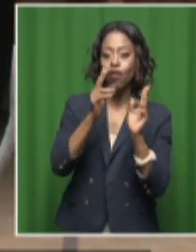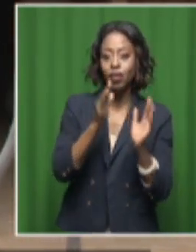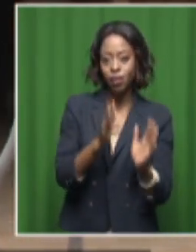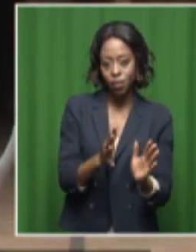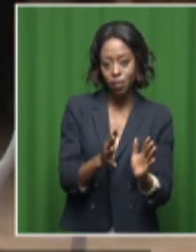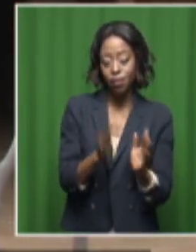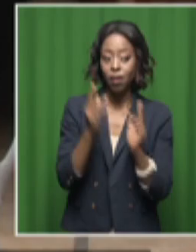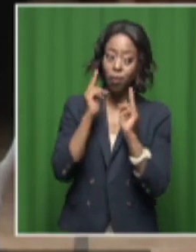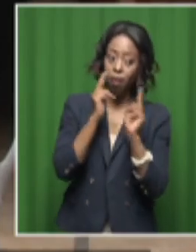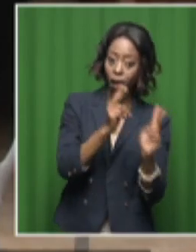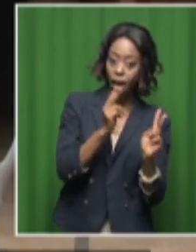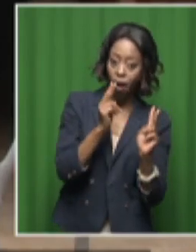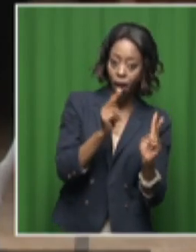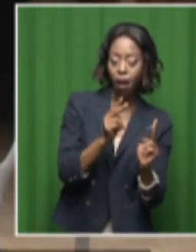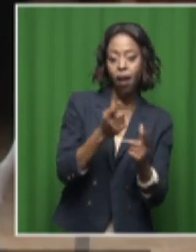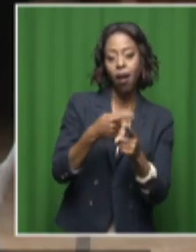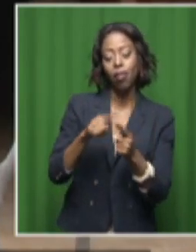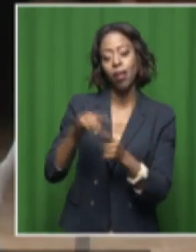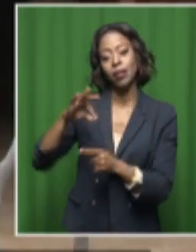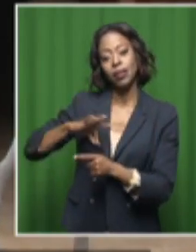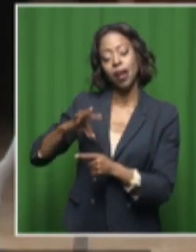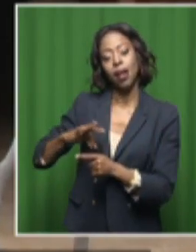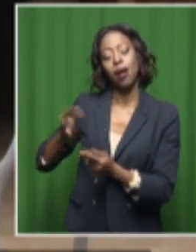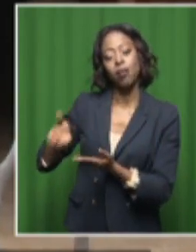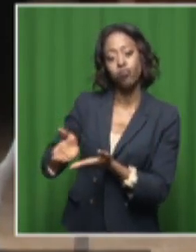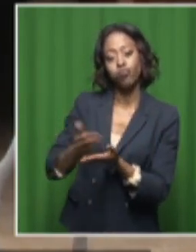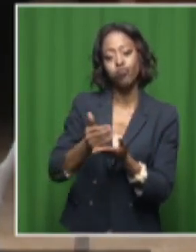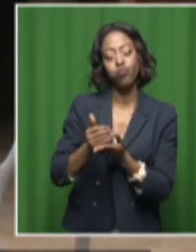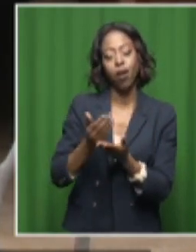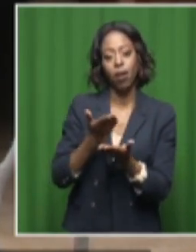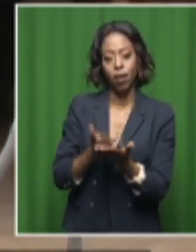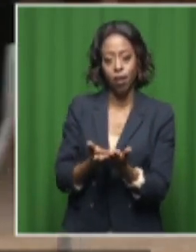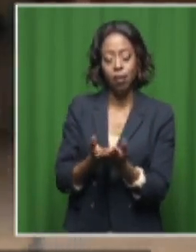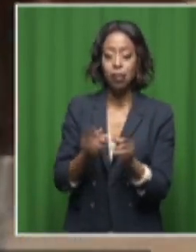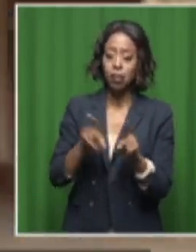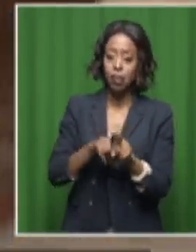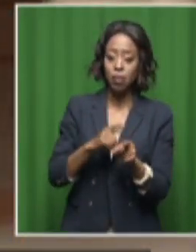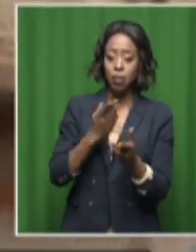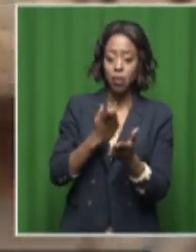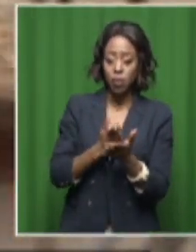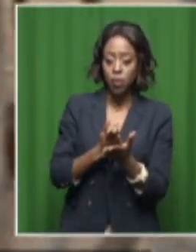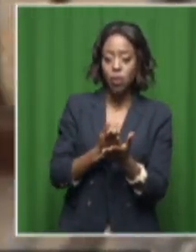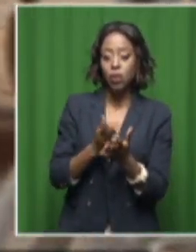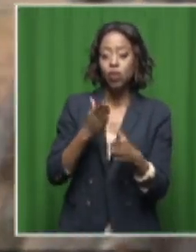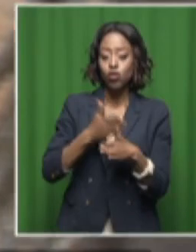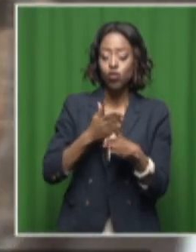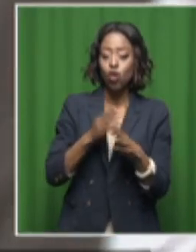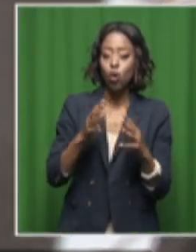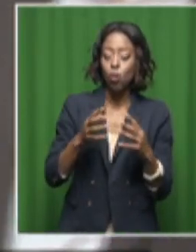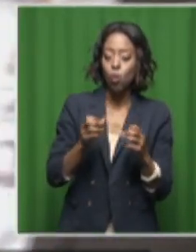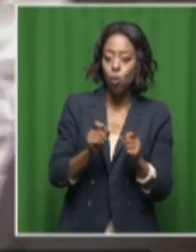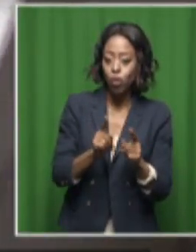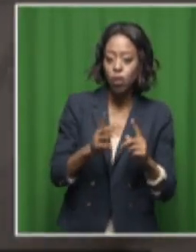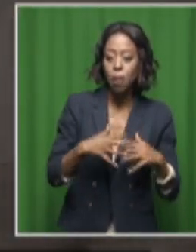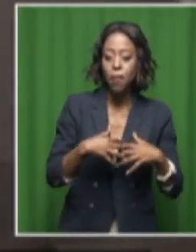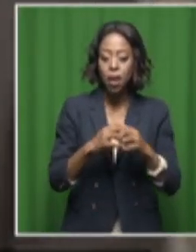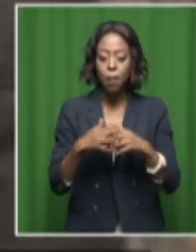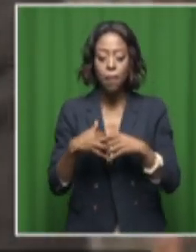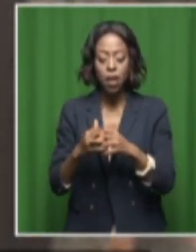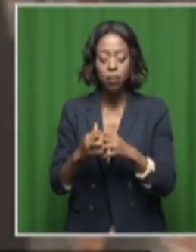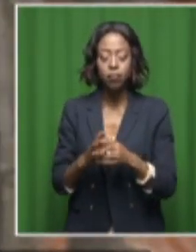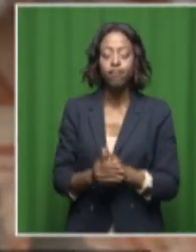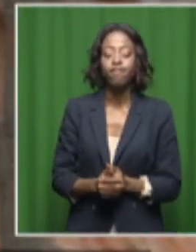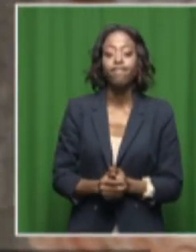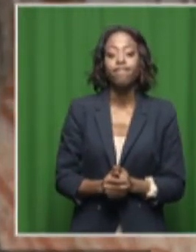generates for revenue and so forth, just to also keep people alive and create those jobs that we all know that we